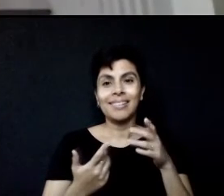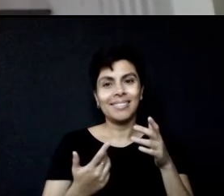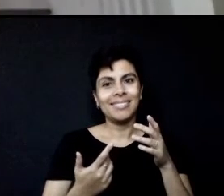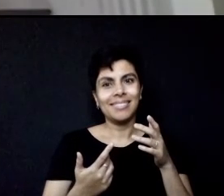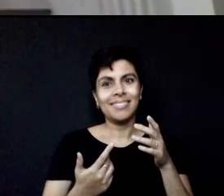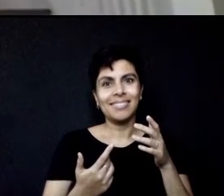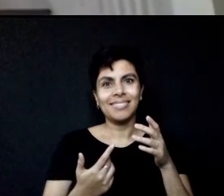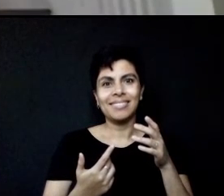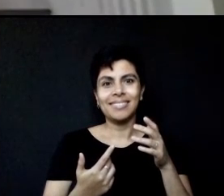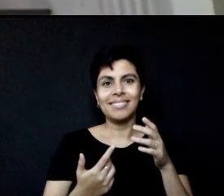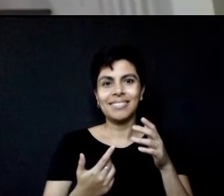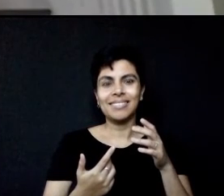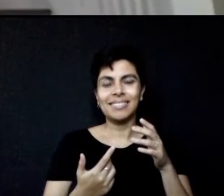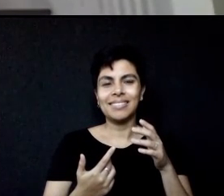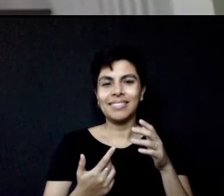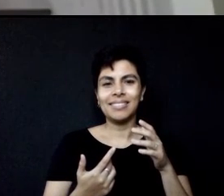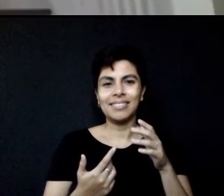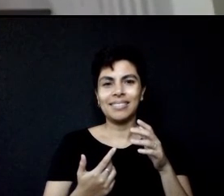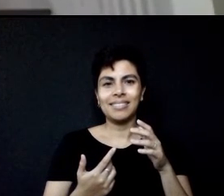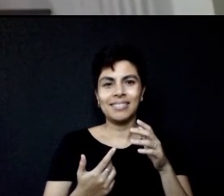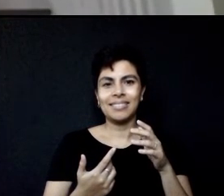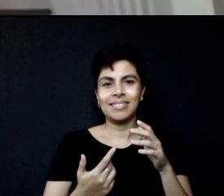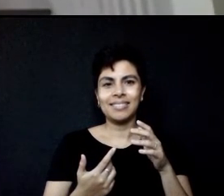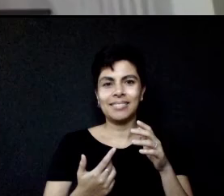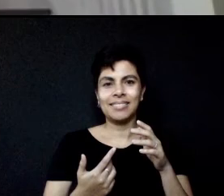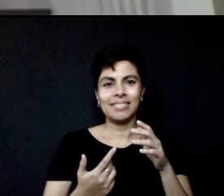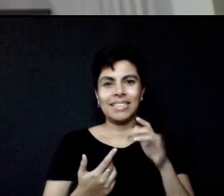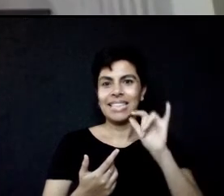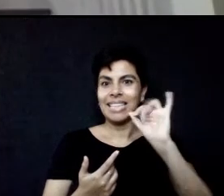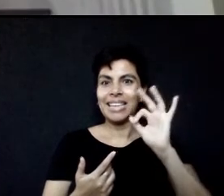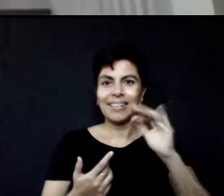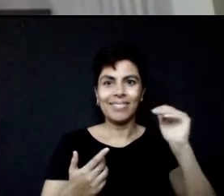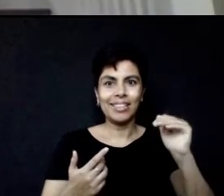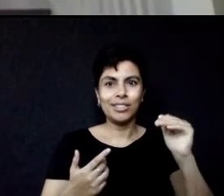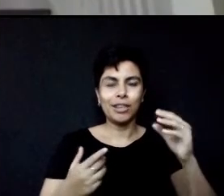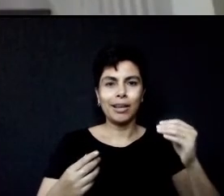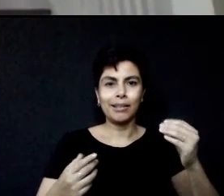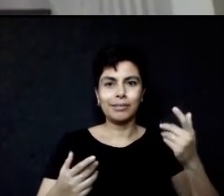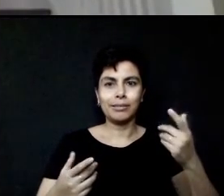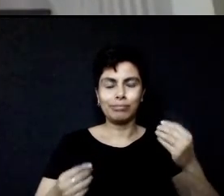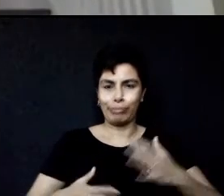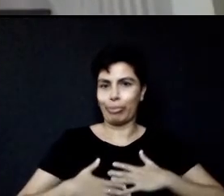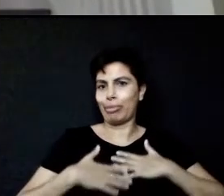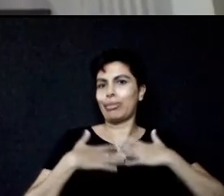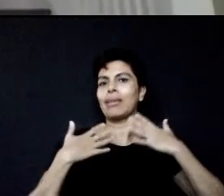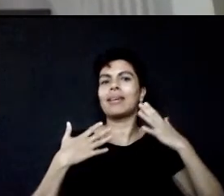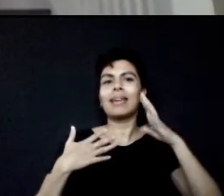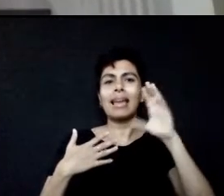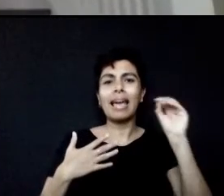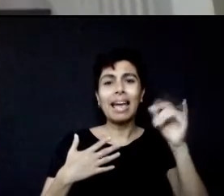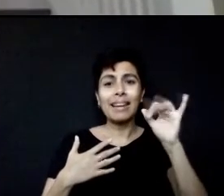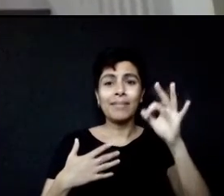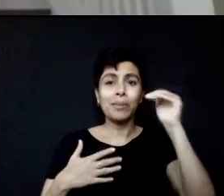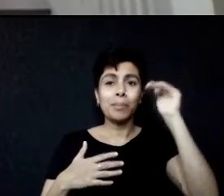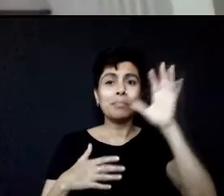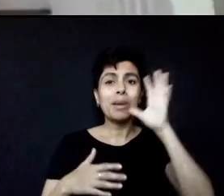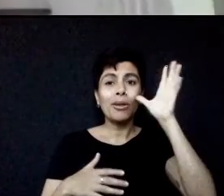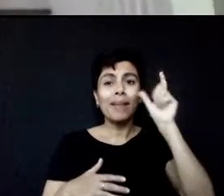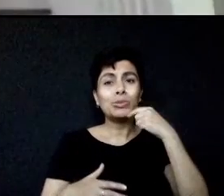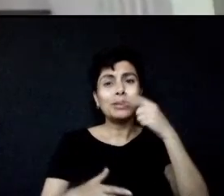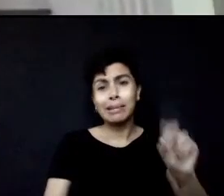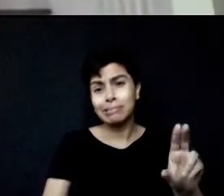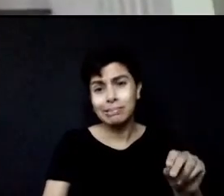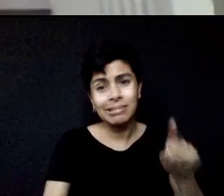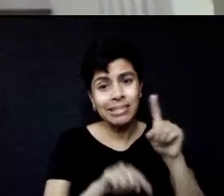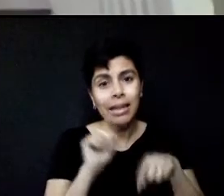especially where it's like very easily get spotted by the child, and now they have to say no to the child, and it becomes the whole thing, which we totally